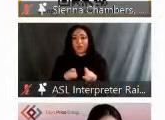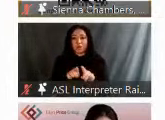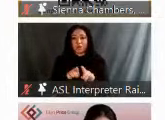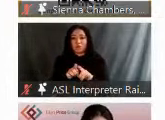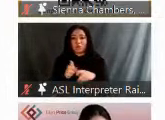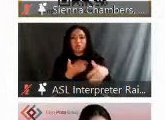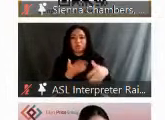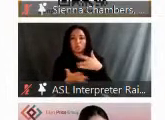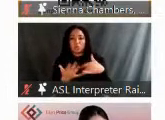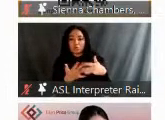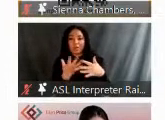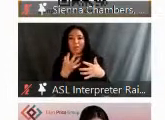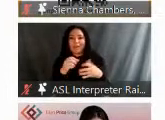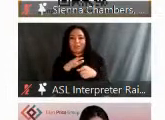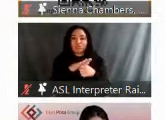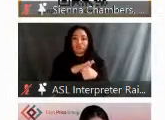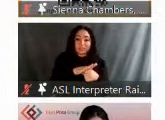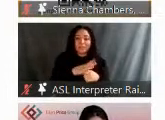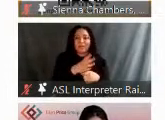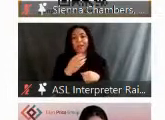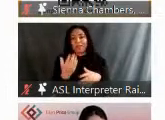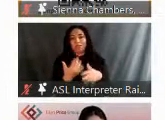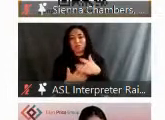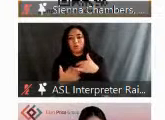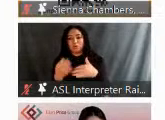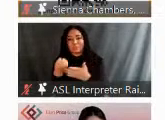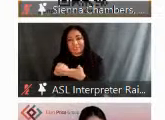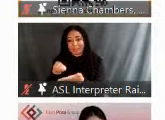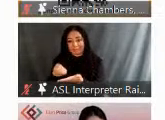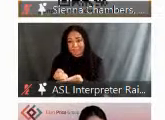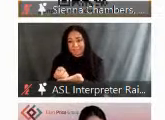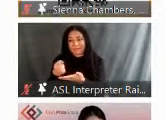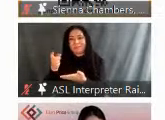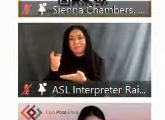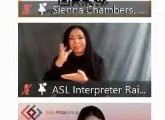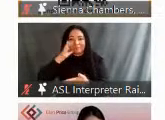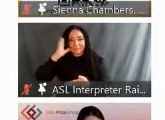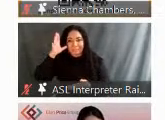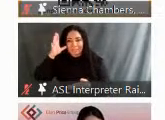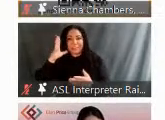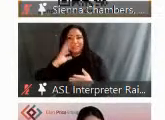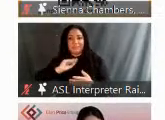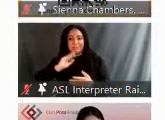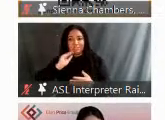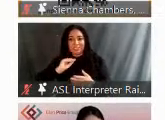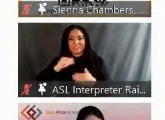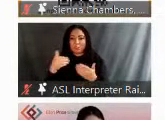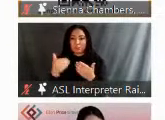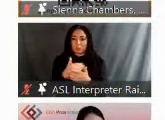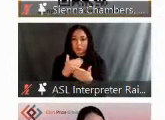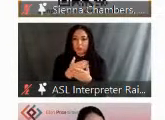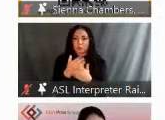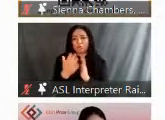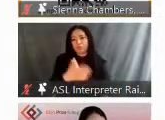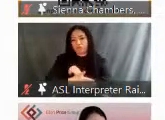and stress and the socio-economic that the parents face in a new land, a new